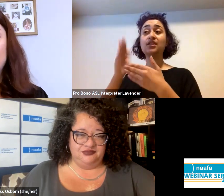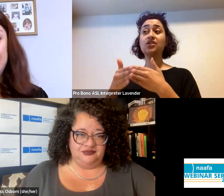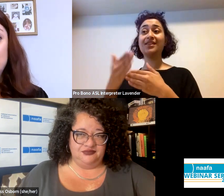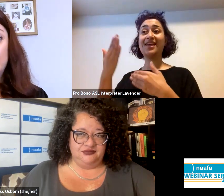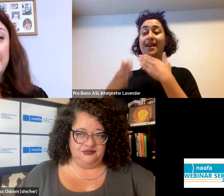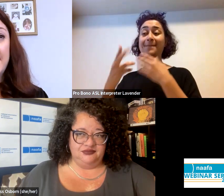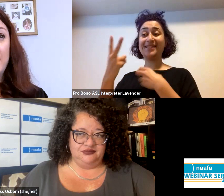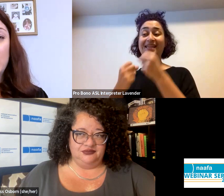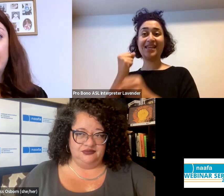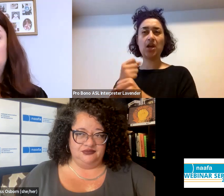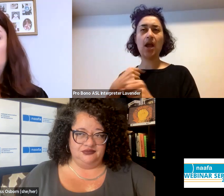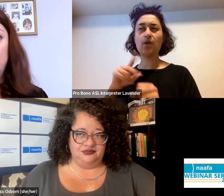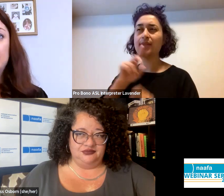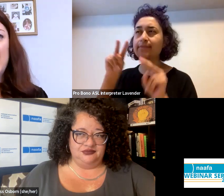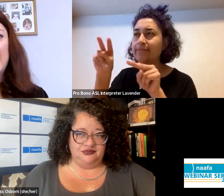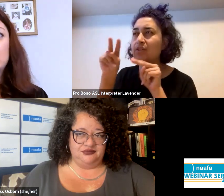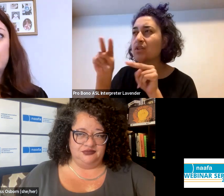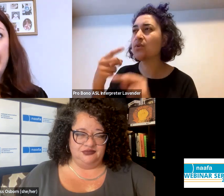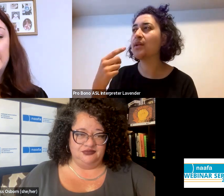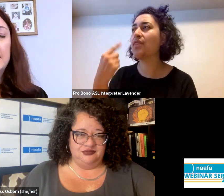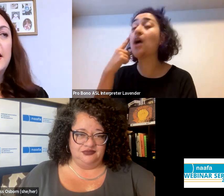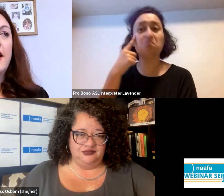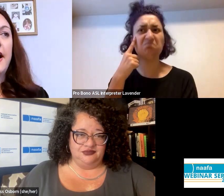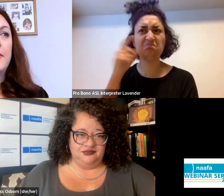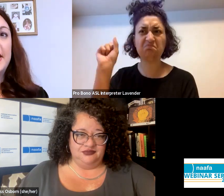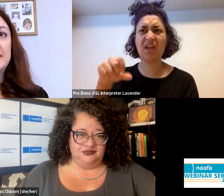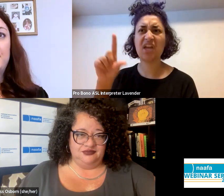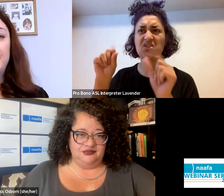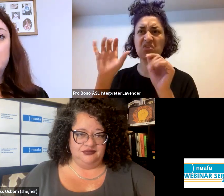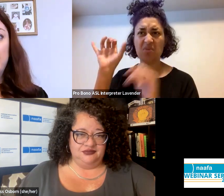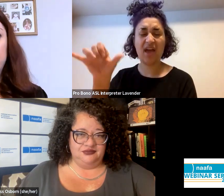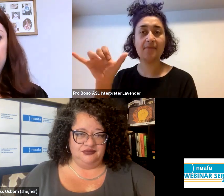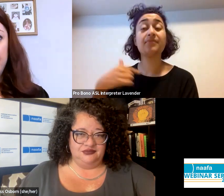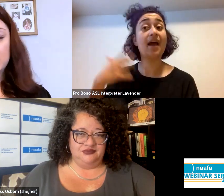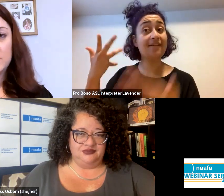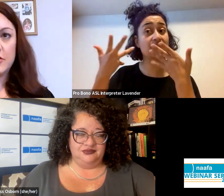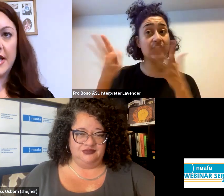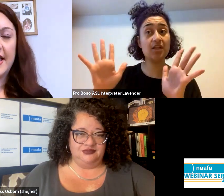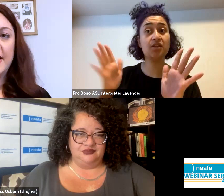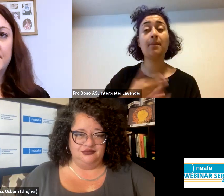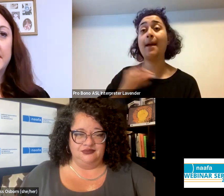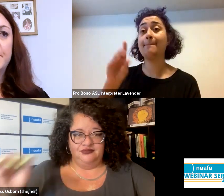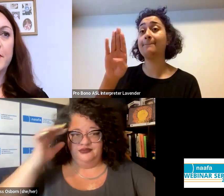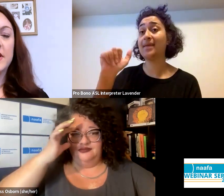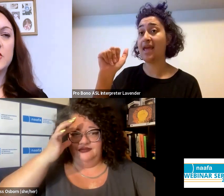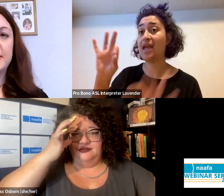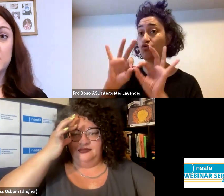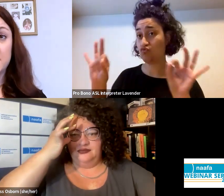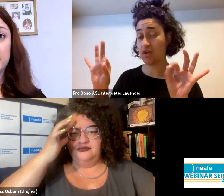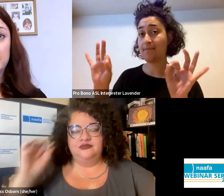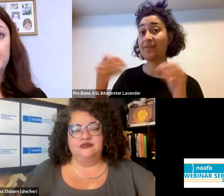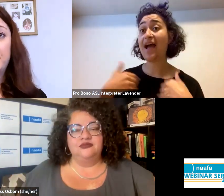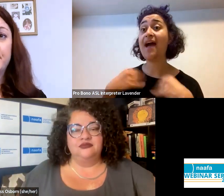that I looked into it and thought, you know what, I could do that. I did finish my bachelor's degree. I have a